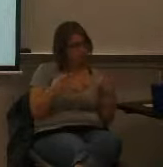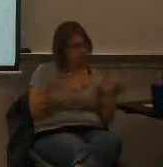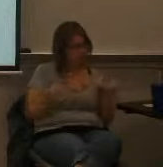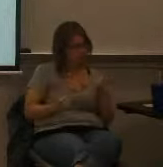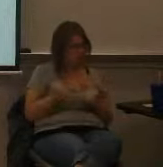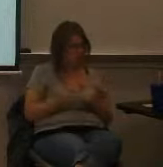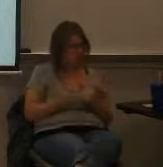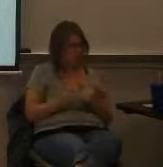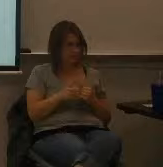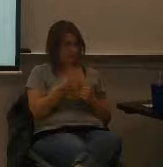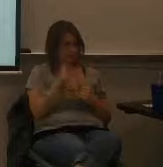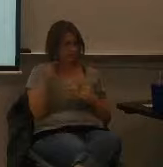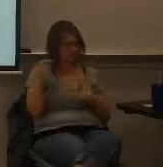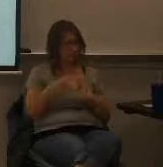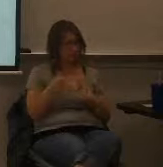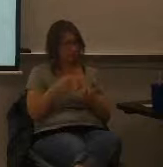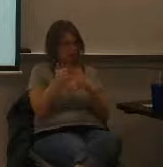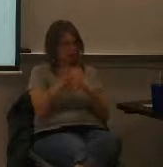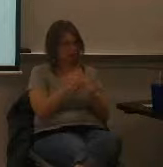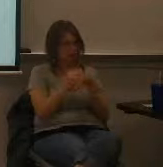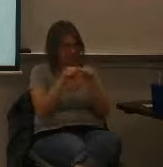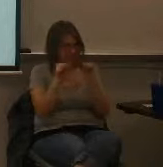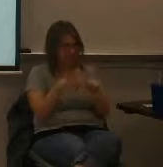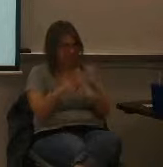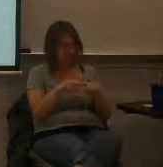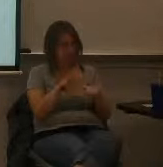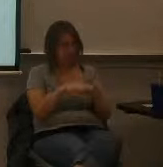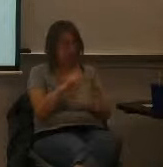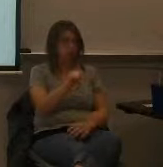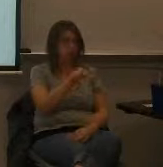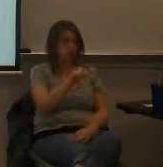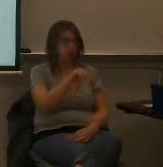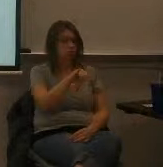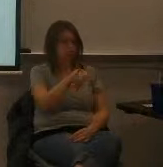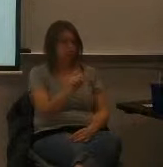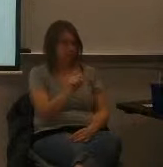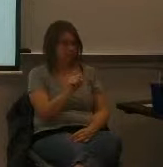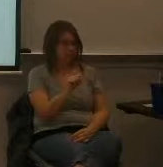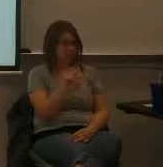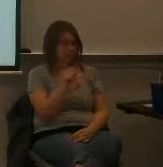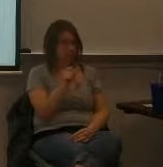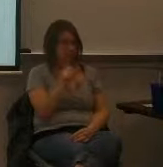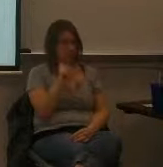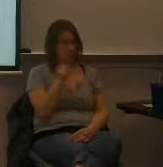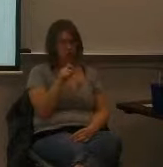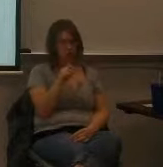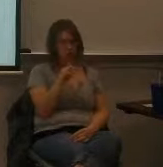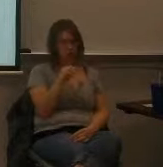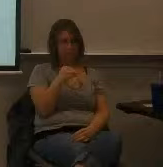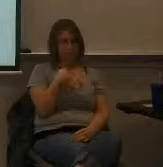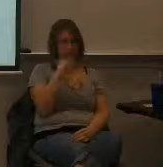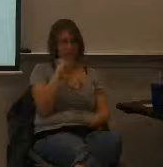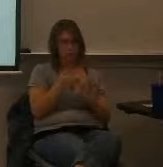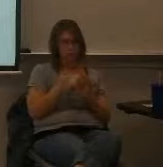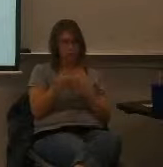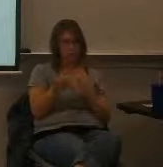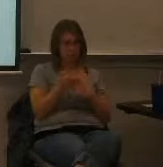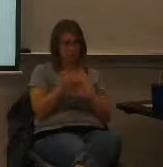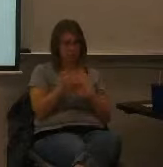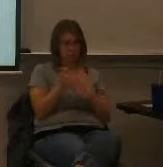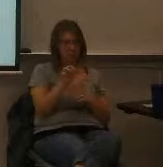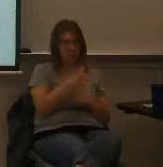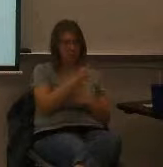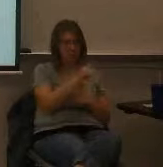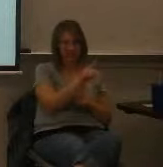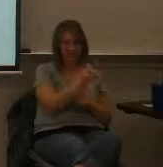I mean, is it specific to each system based on the traits and you know, is it a stream that has nutrients flowing through, or is it a